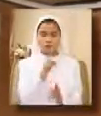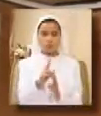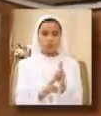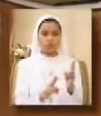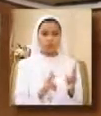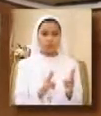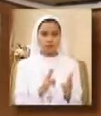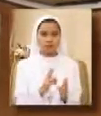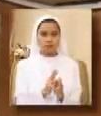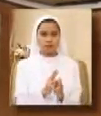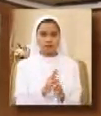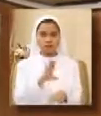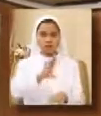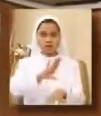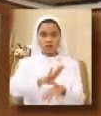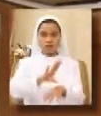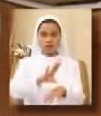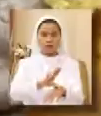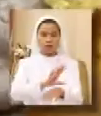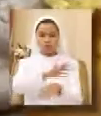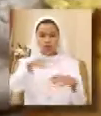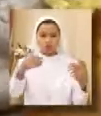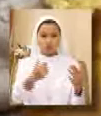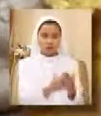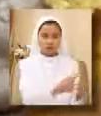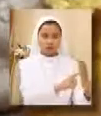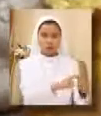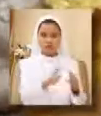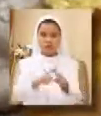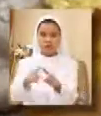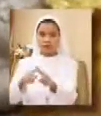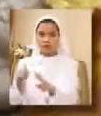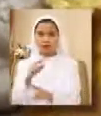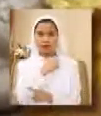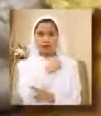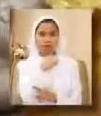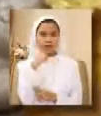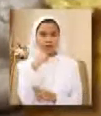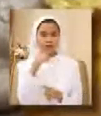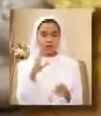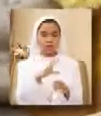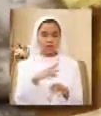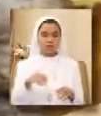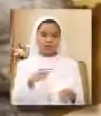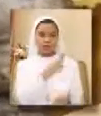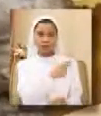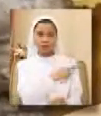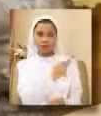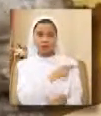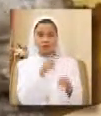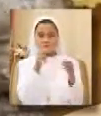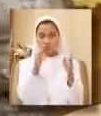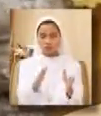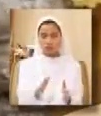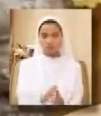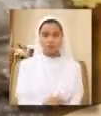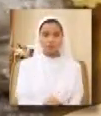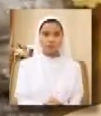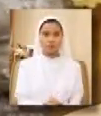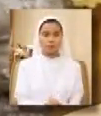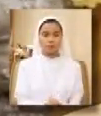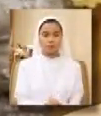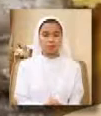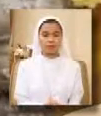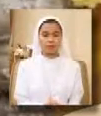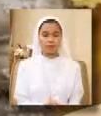religions, all kinds of priests. Yun ang maganda sa ating mga Katoliko, we have a center. Meron tayong center. No,